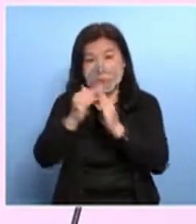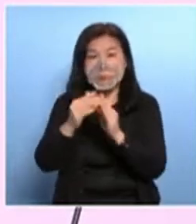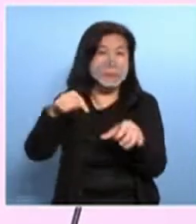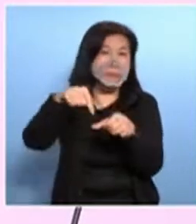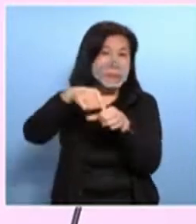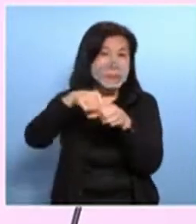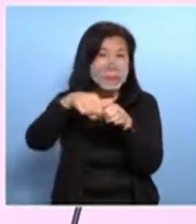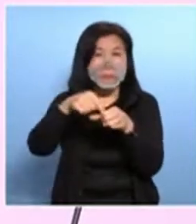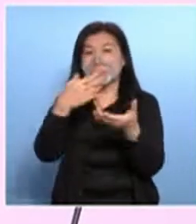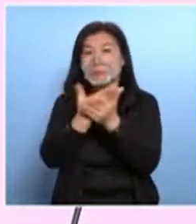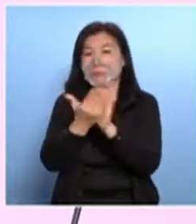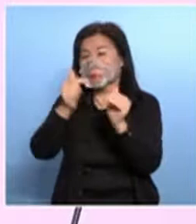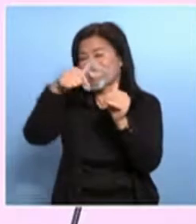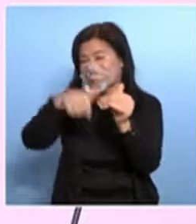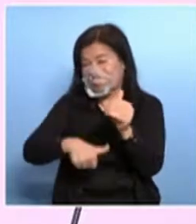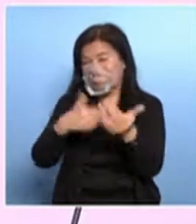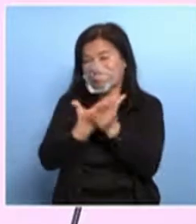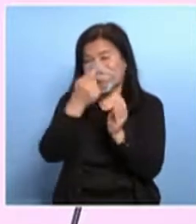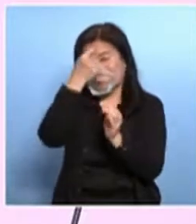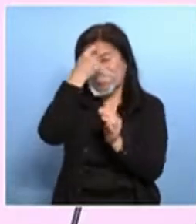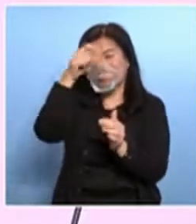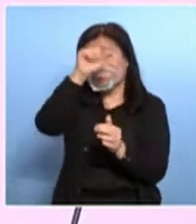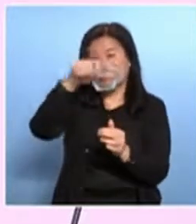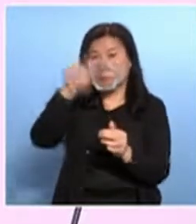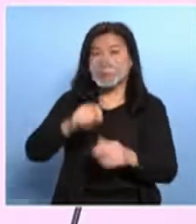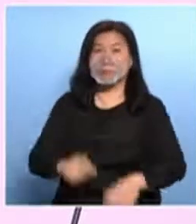housing and poverty.